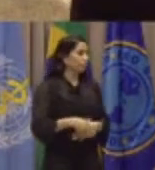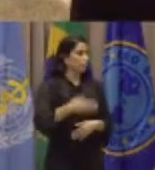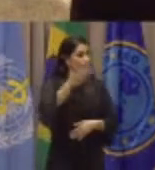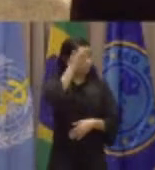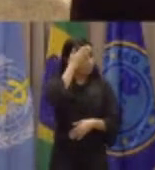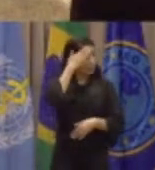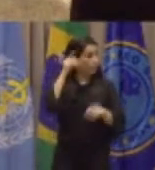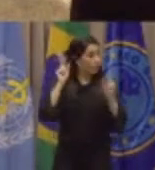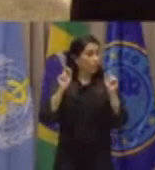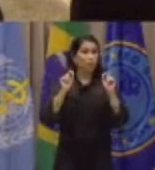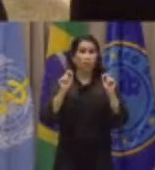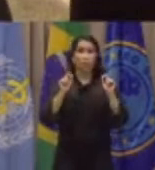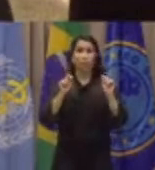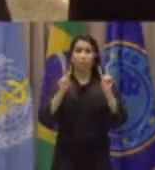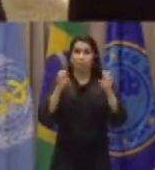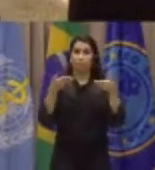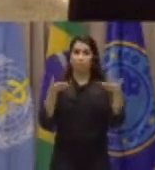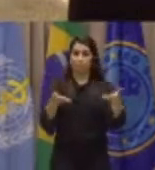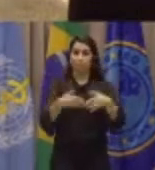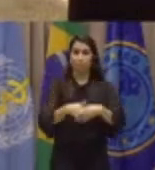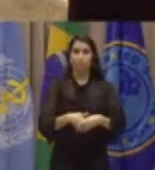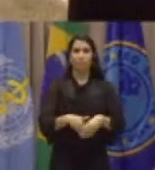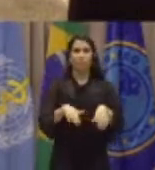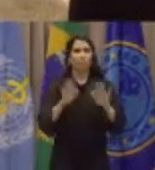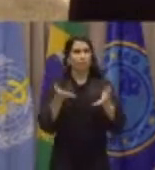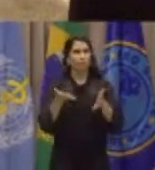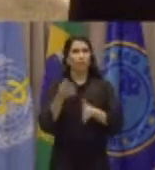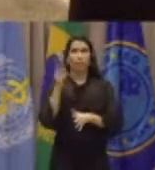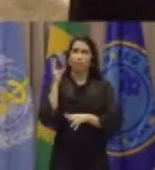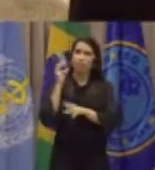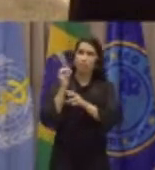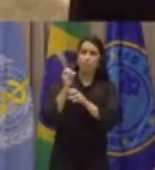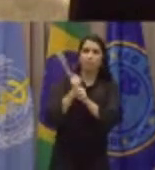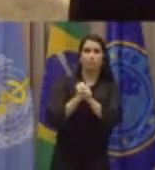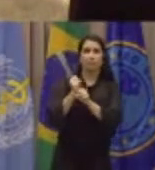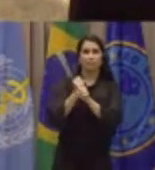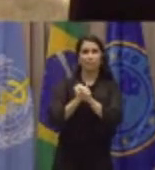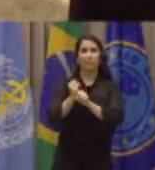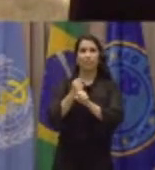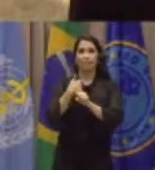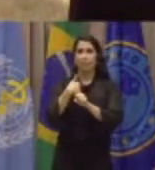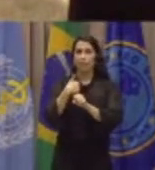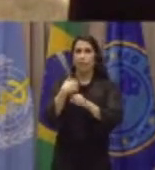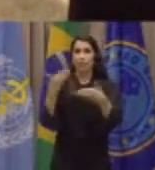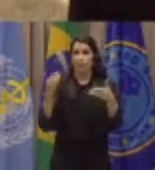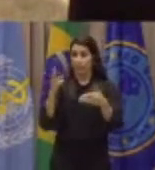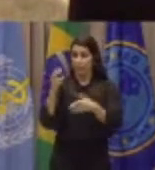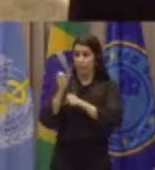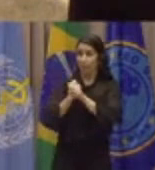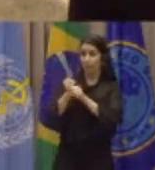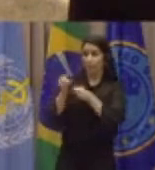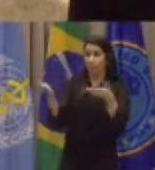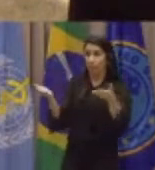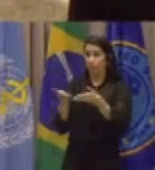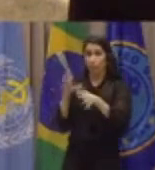your position. I know what happens. It's about 30